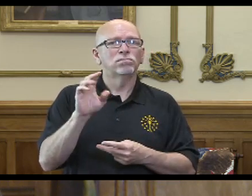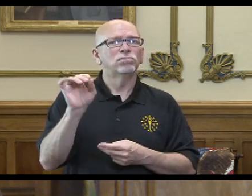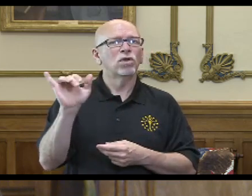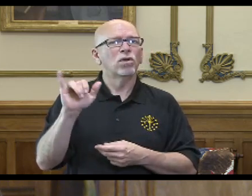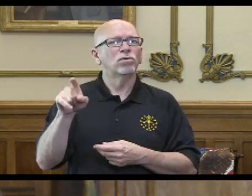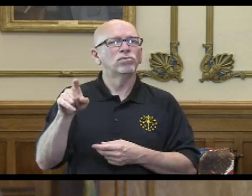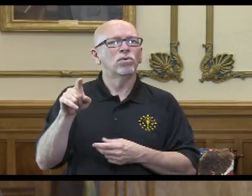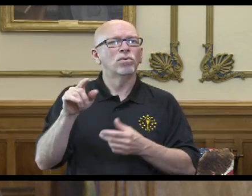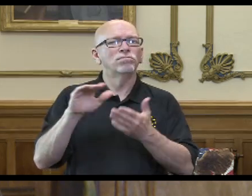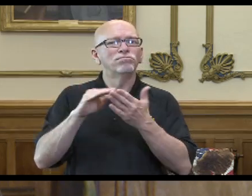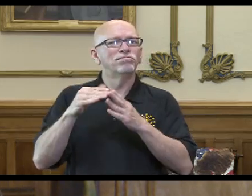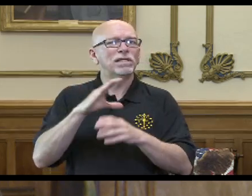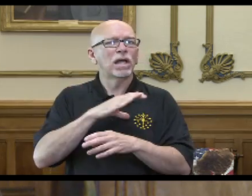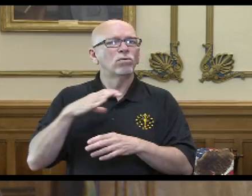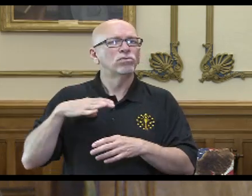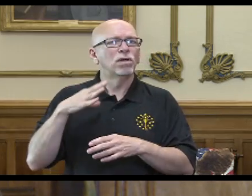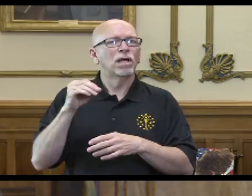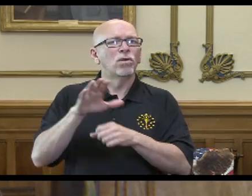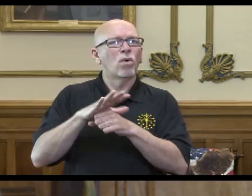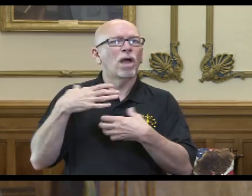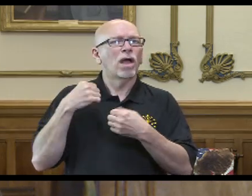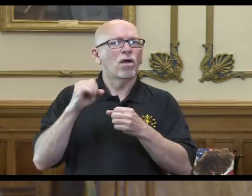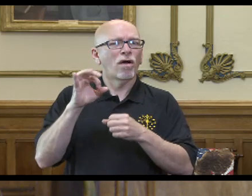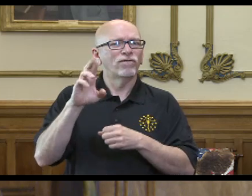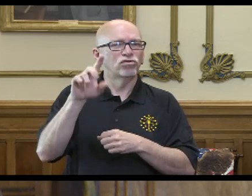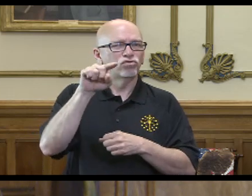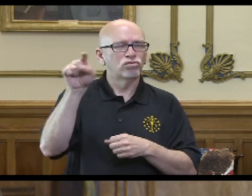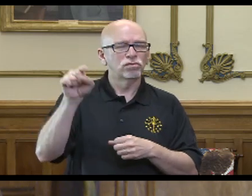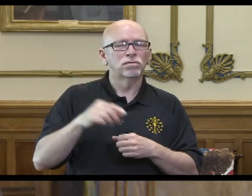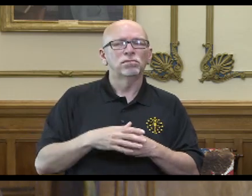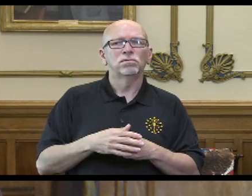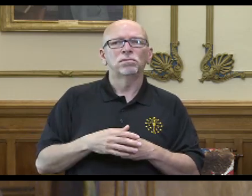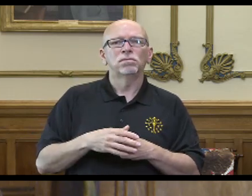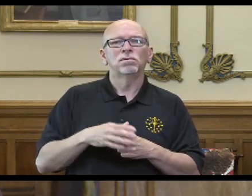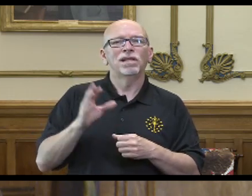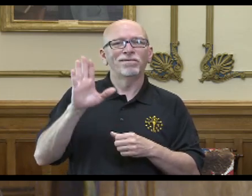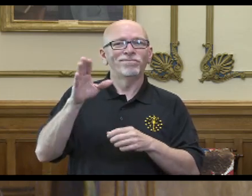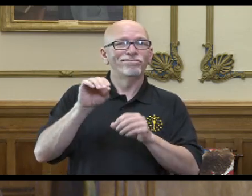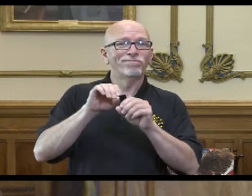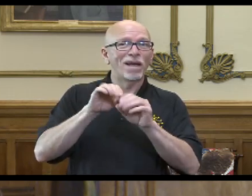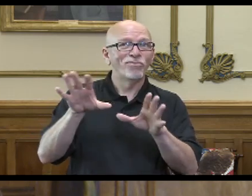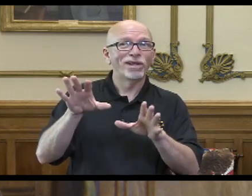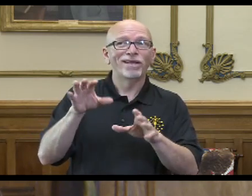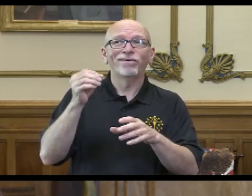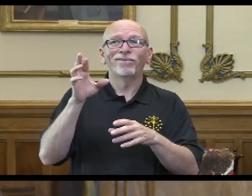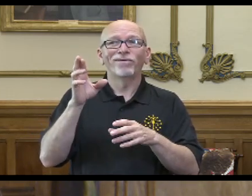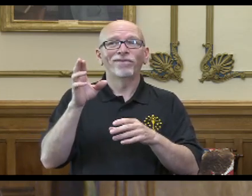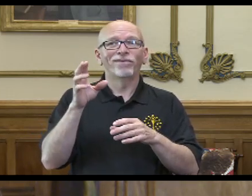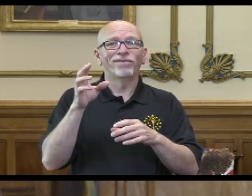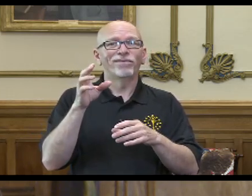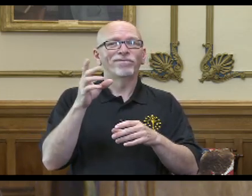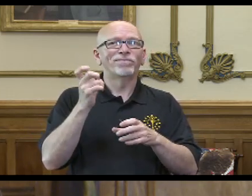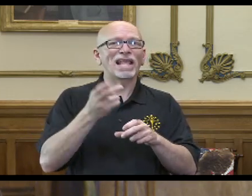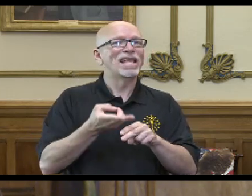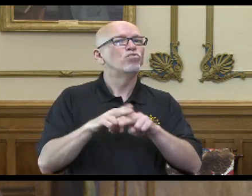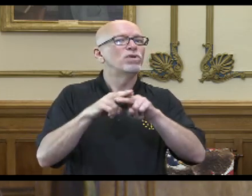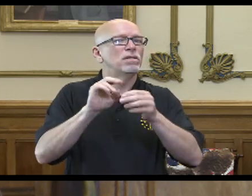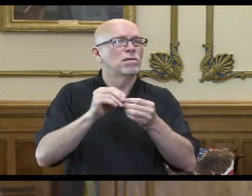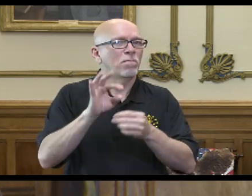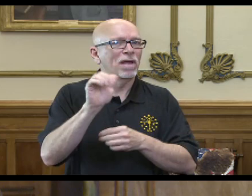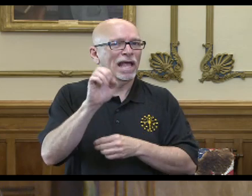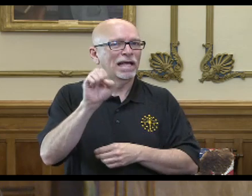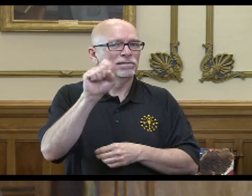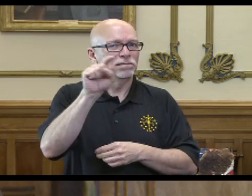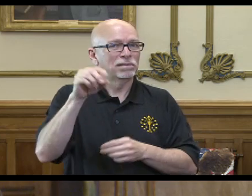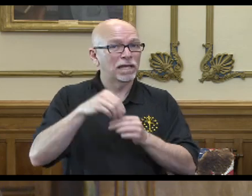the county council and the local health officer there, and an outbreak or I guess I would say, an increased number of cases